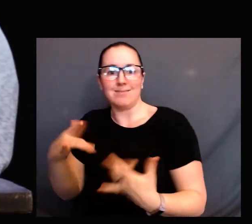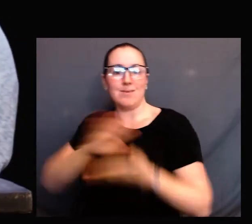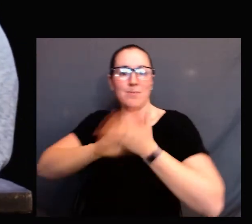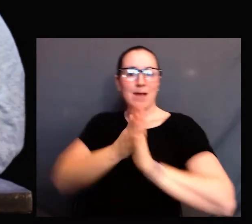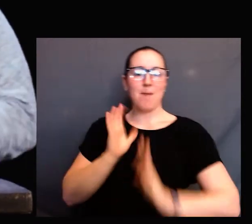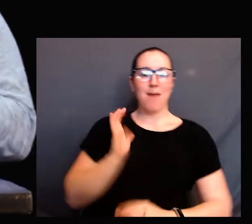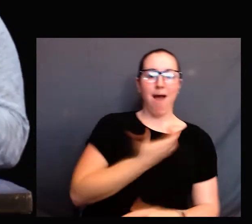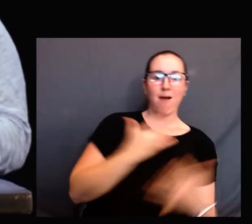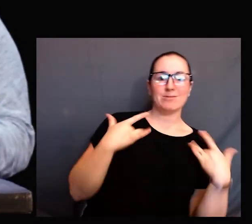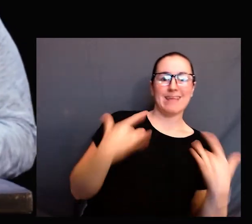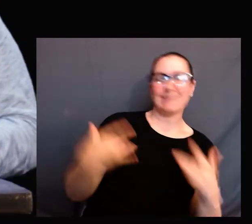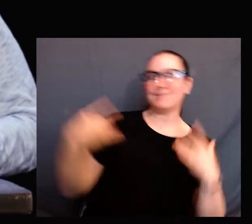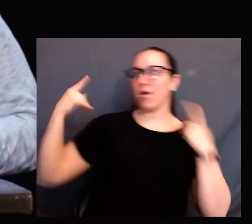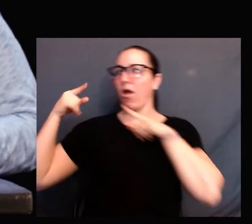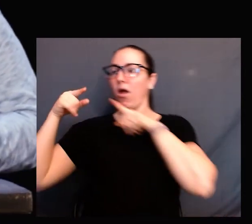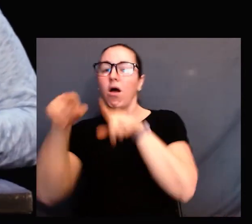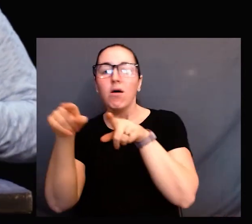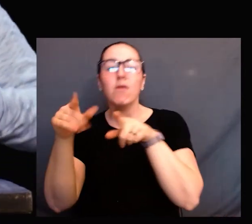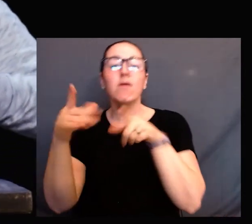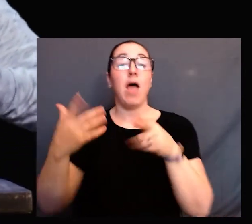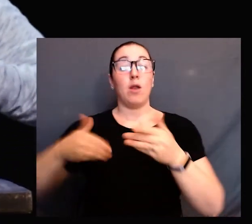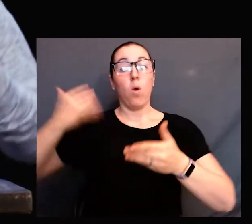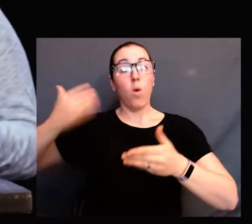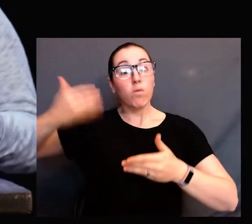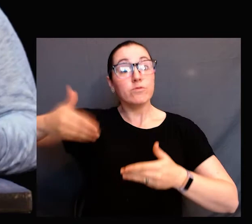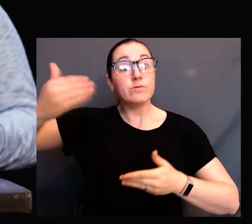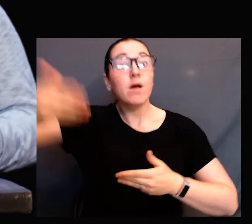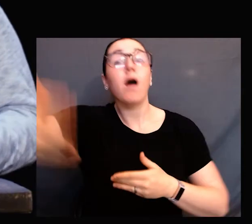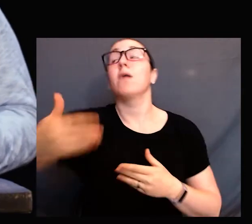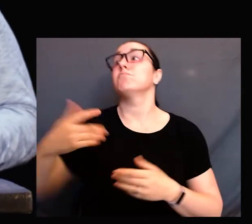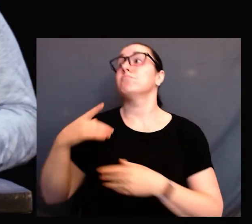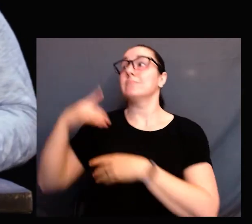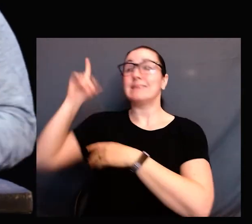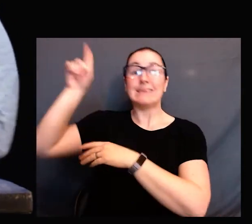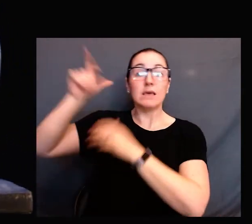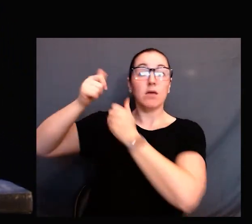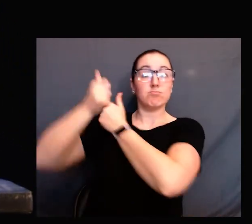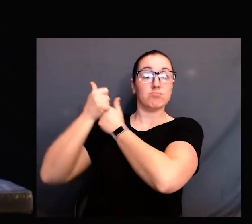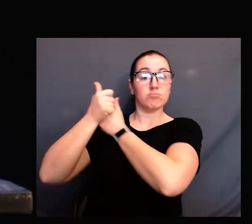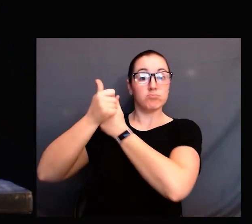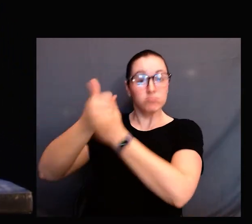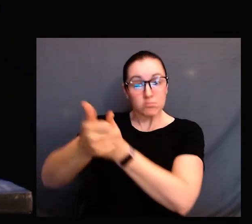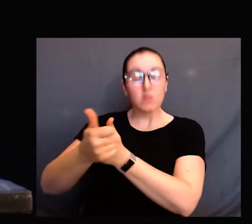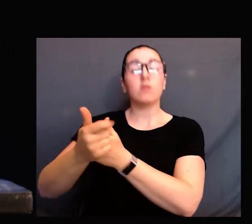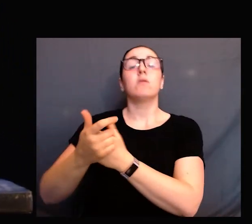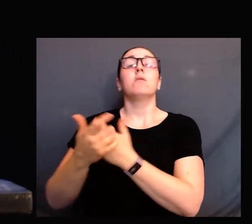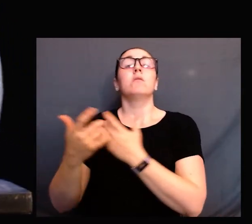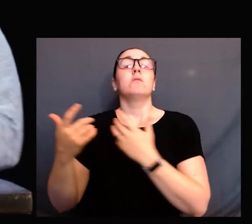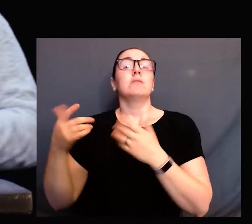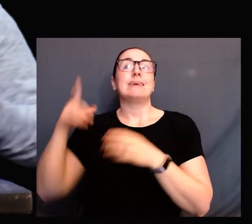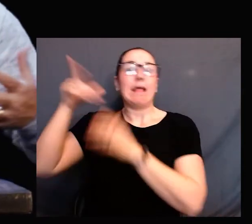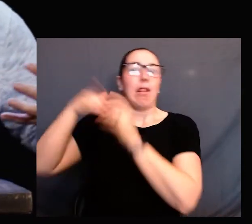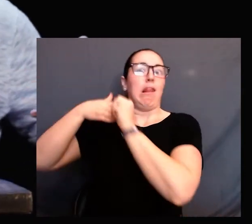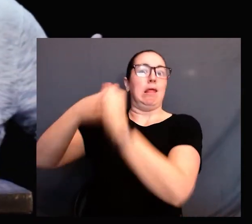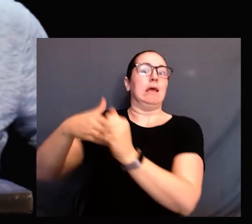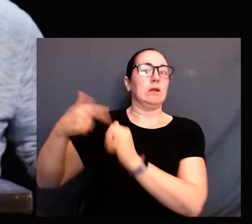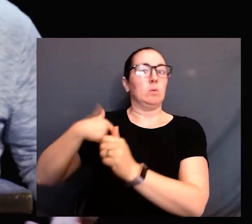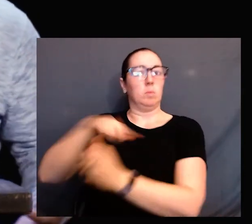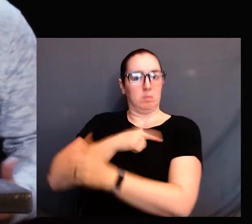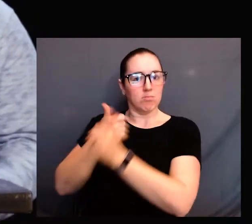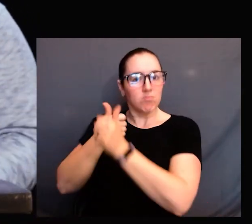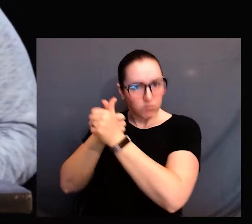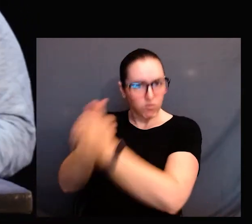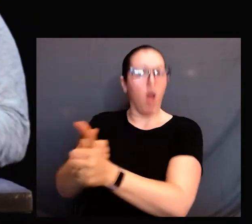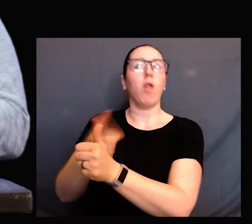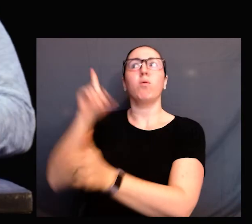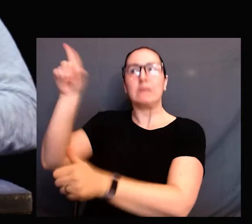ways. And over time, as we drive with him, so to speak, and we're sitting in the passenger seat and he's